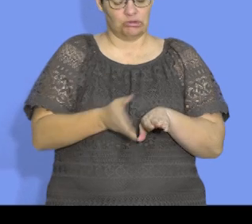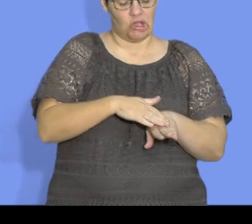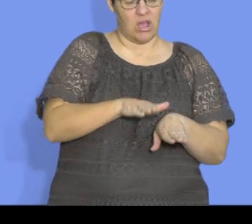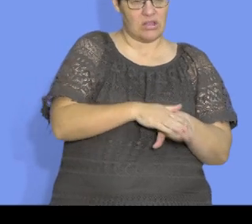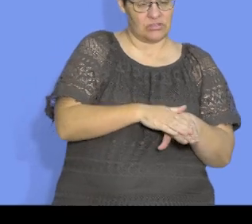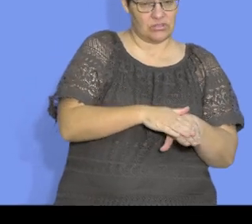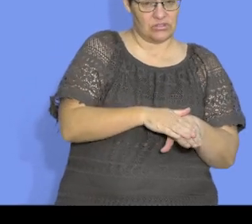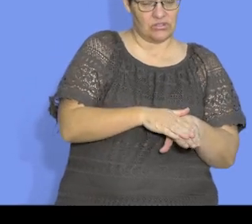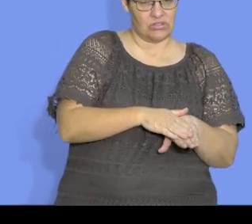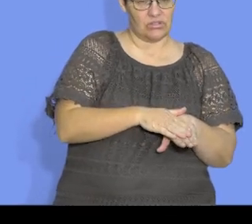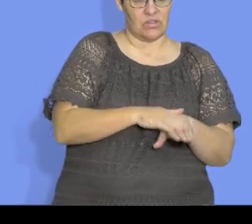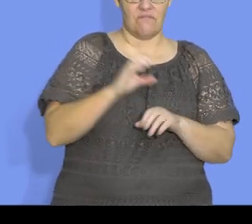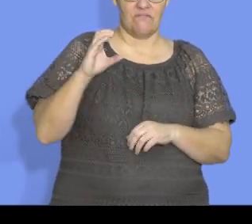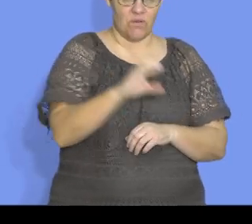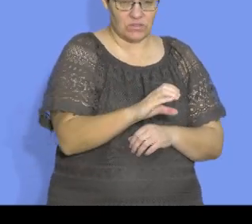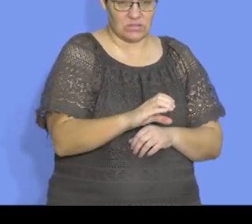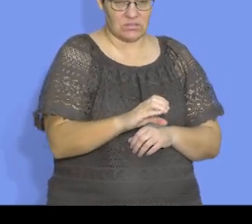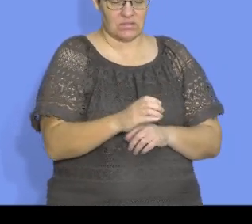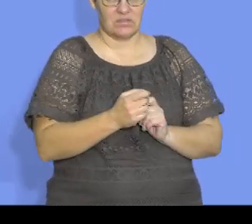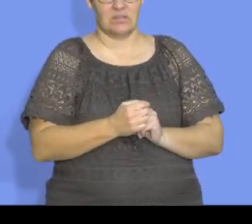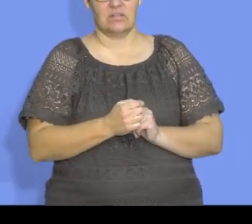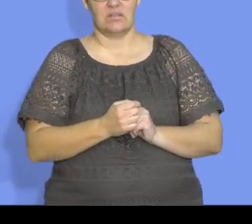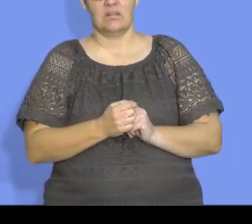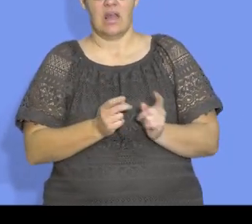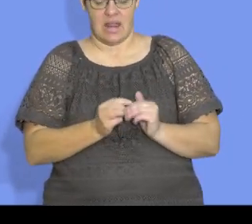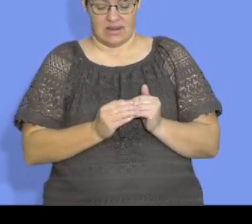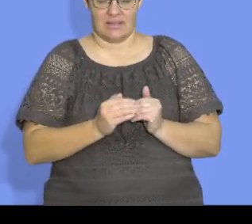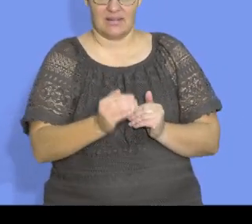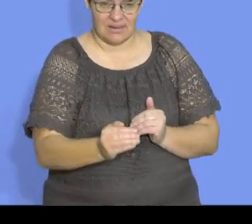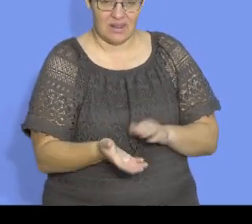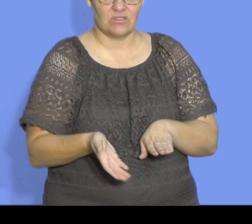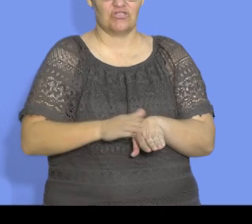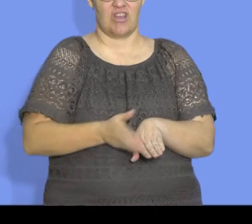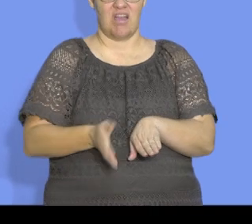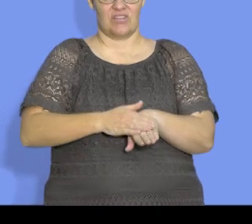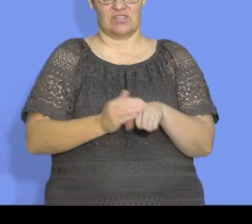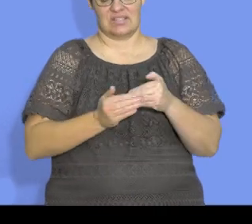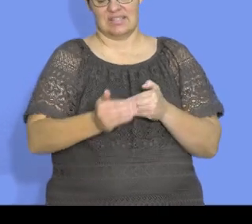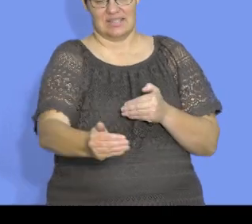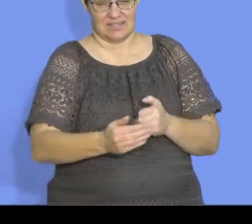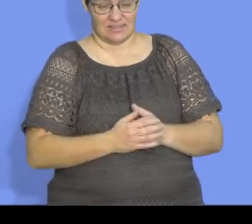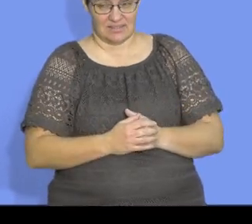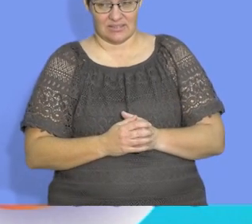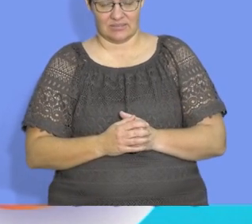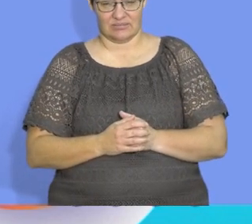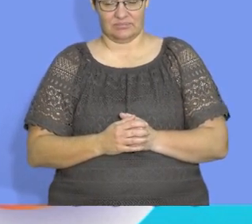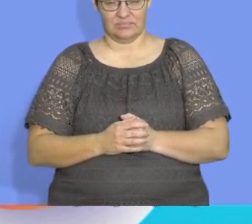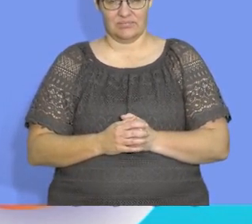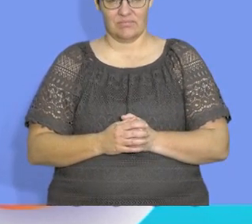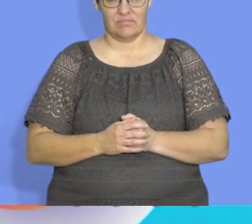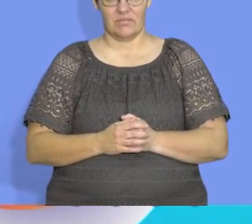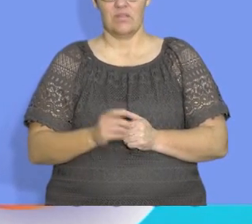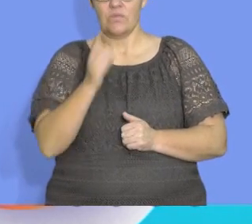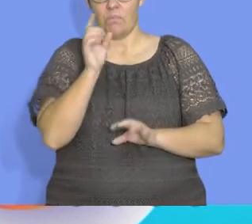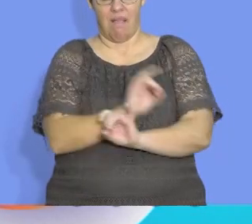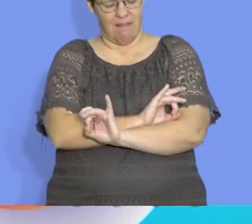charges and the relationship between the force and the distance between the charges. So we need